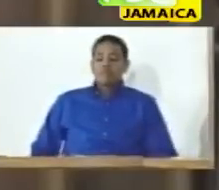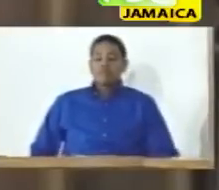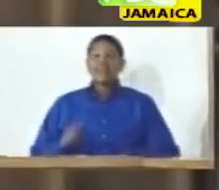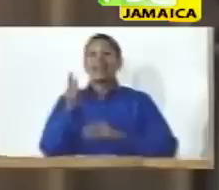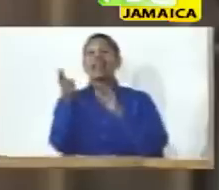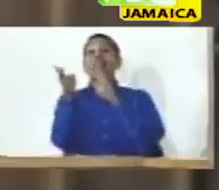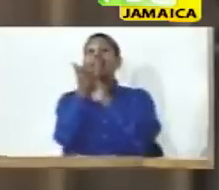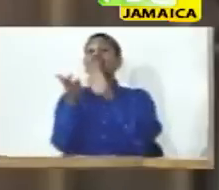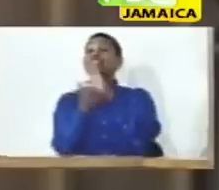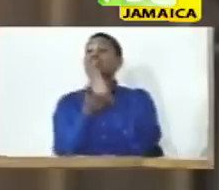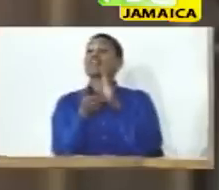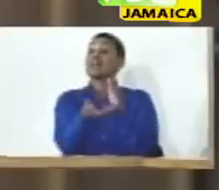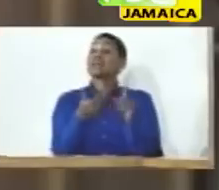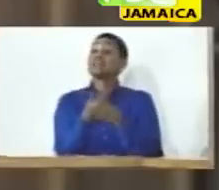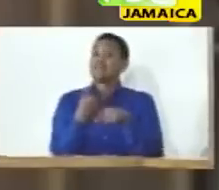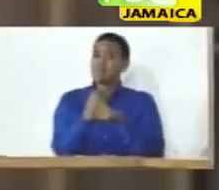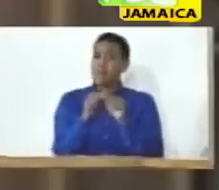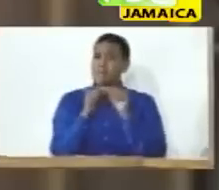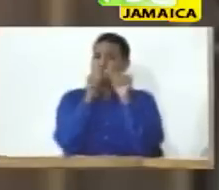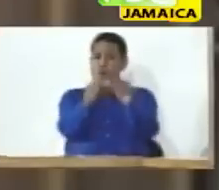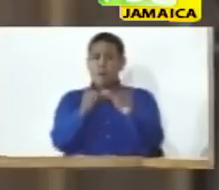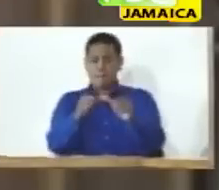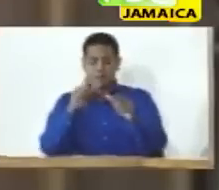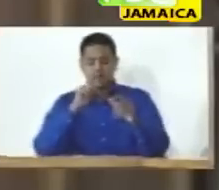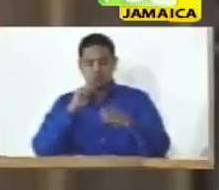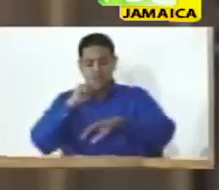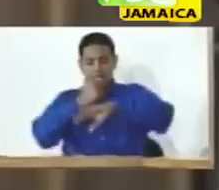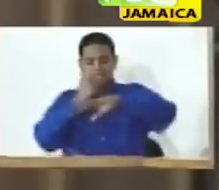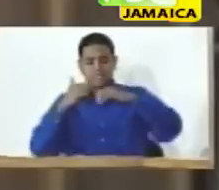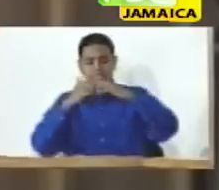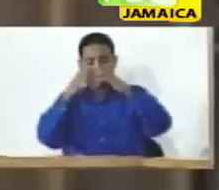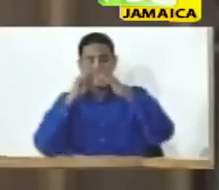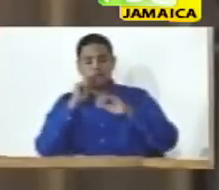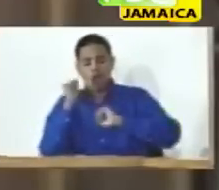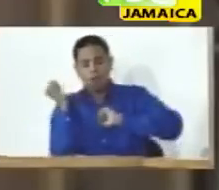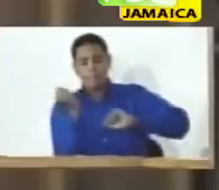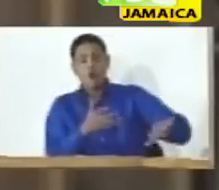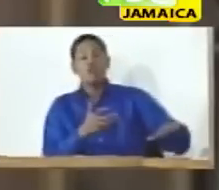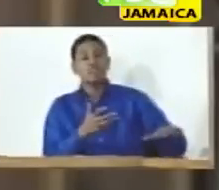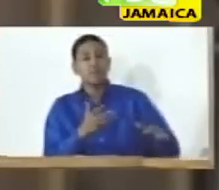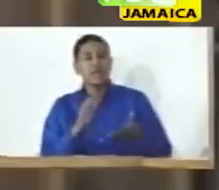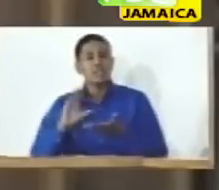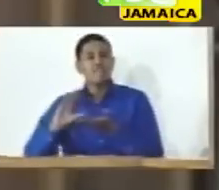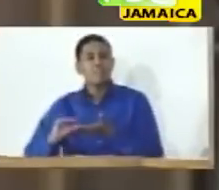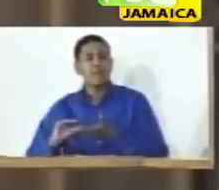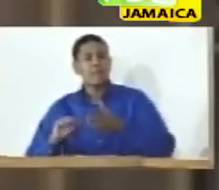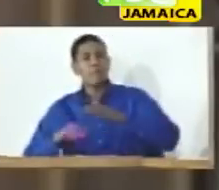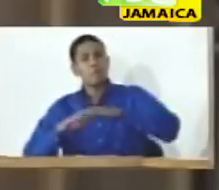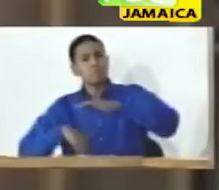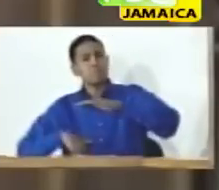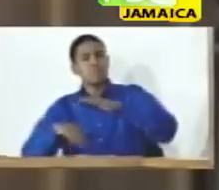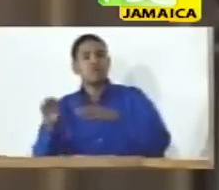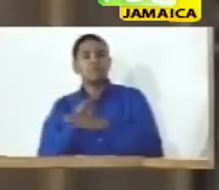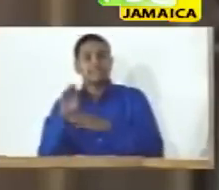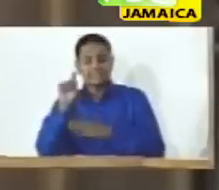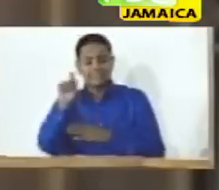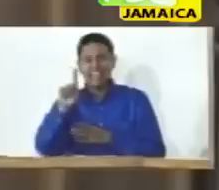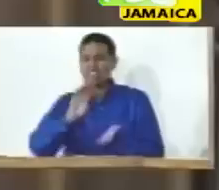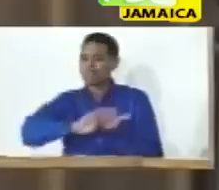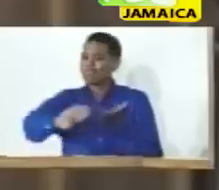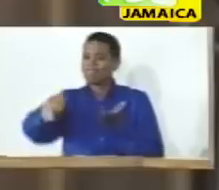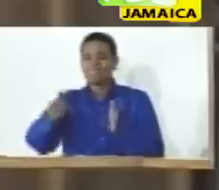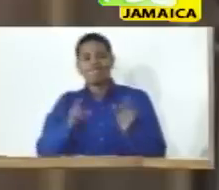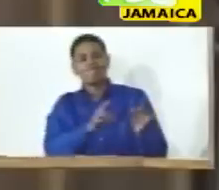The legislation to make permanent the establishment and abolishment, rather, of the minimum business tax,